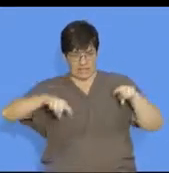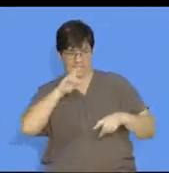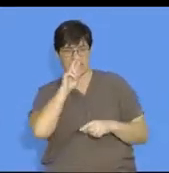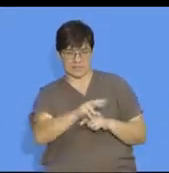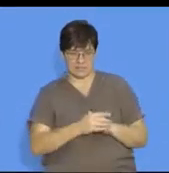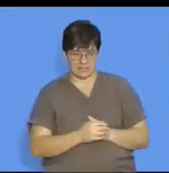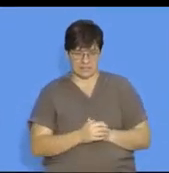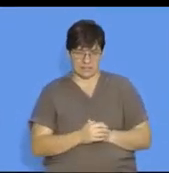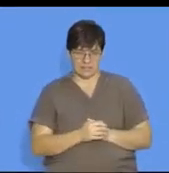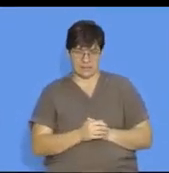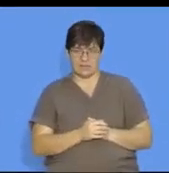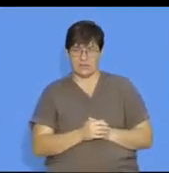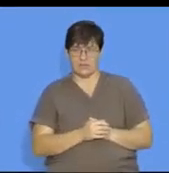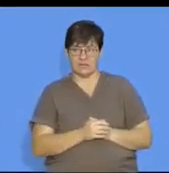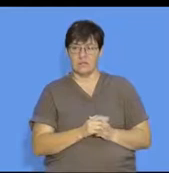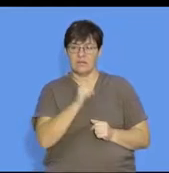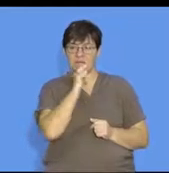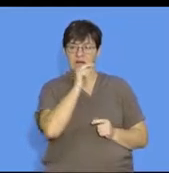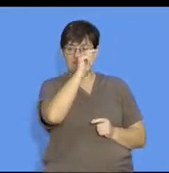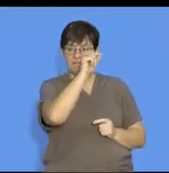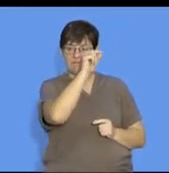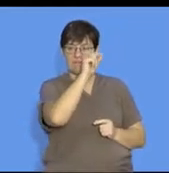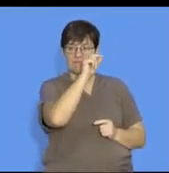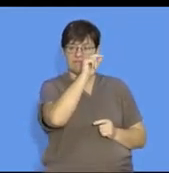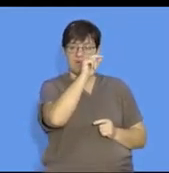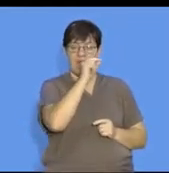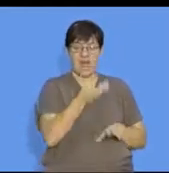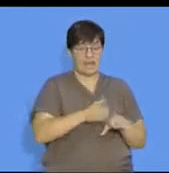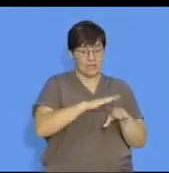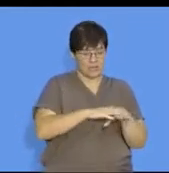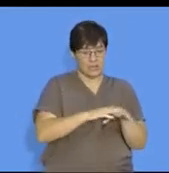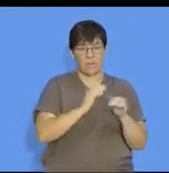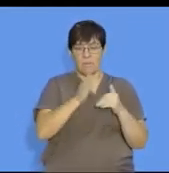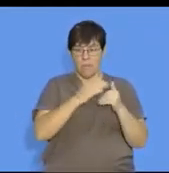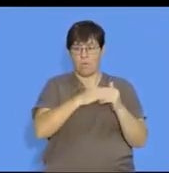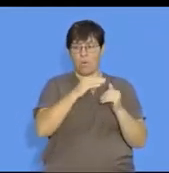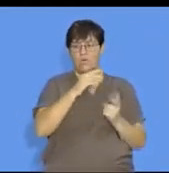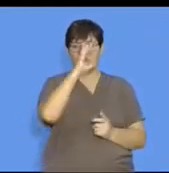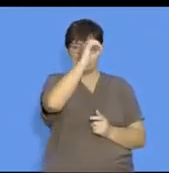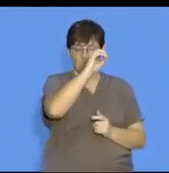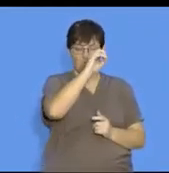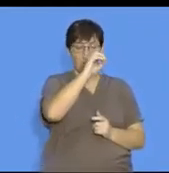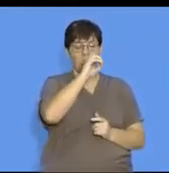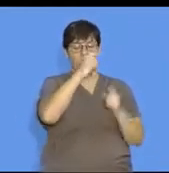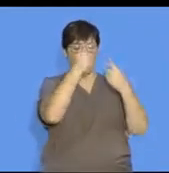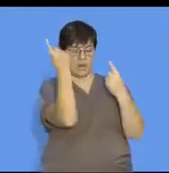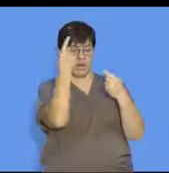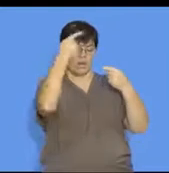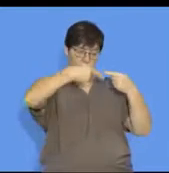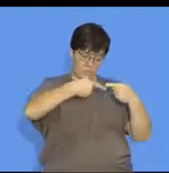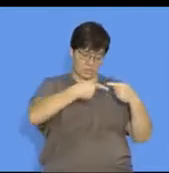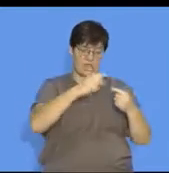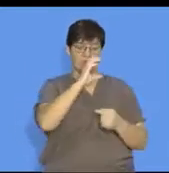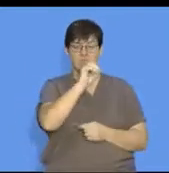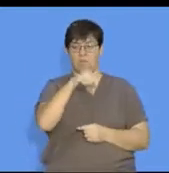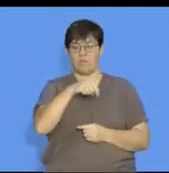Right, the value of current is forever increasing. Remember, as you go from open switch